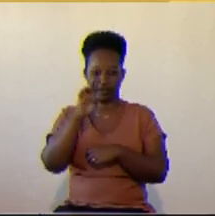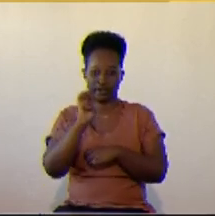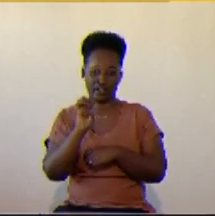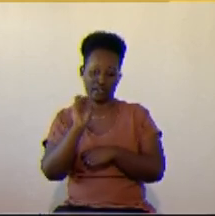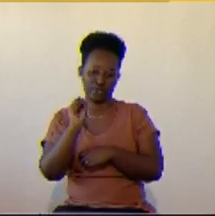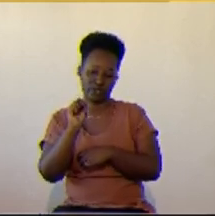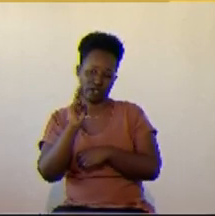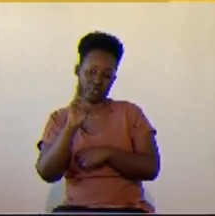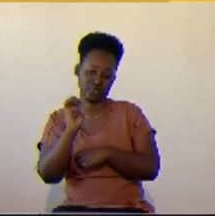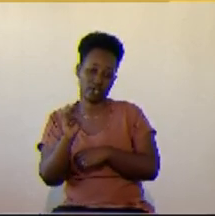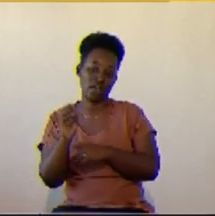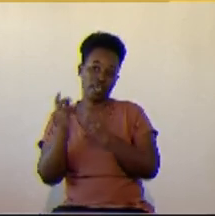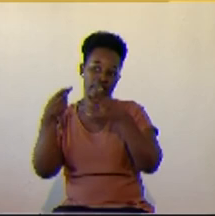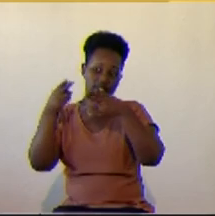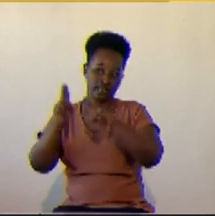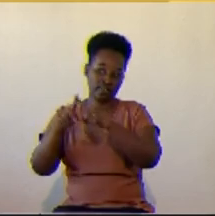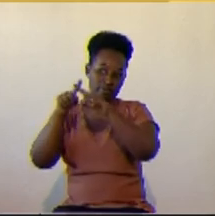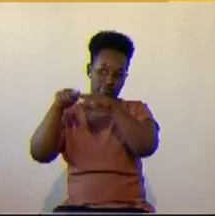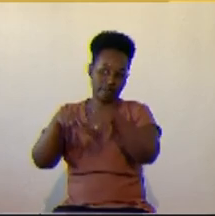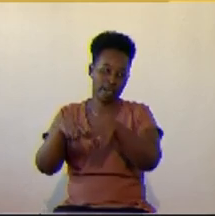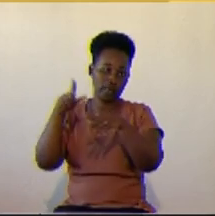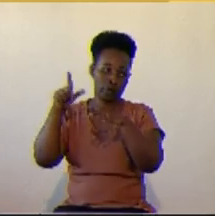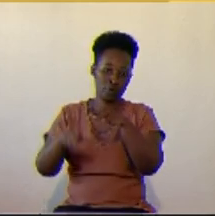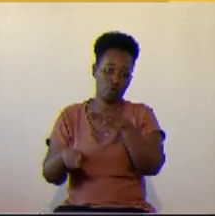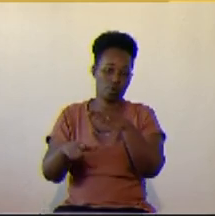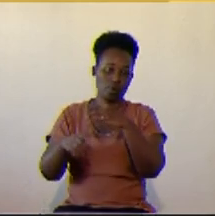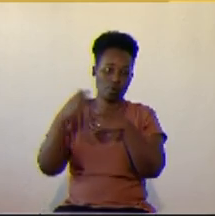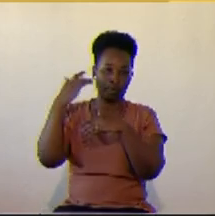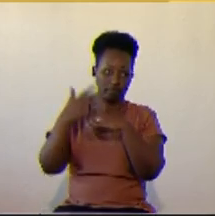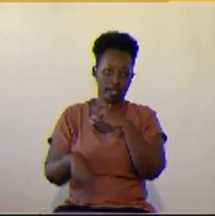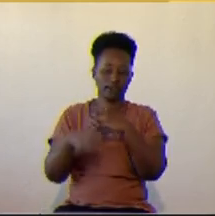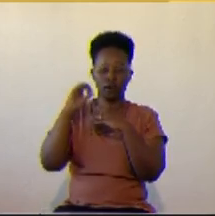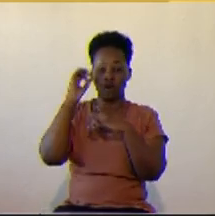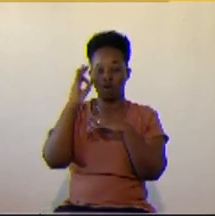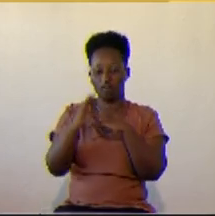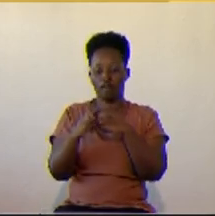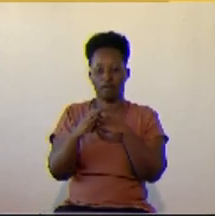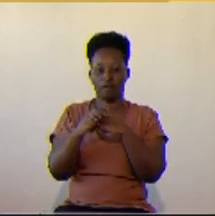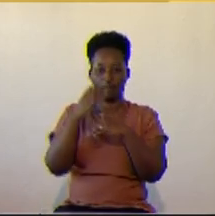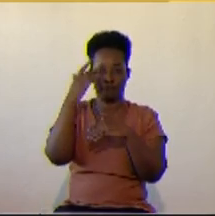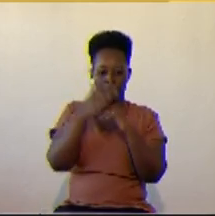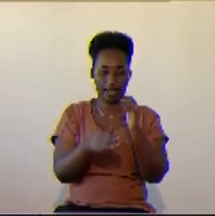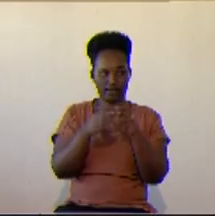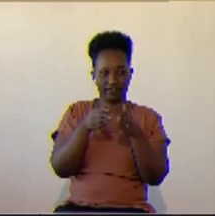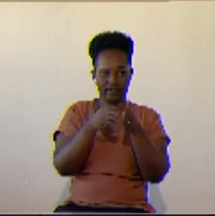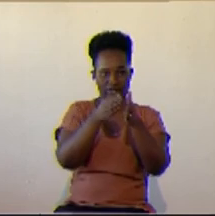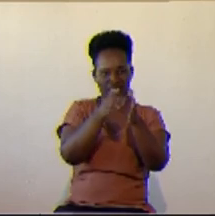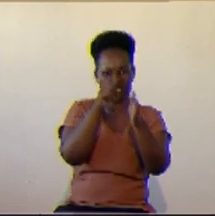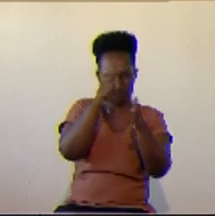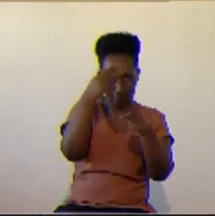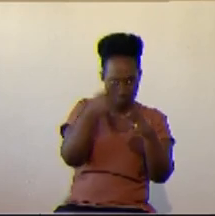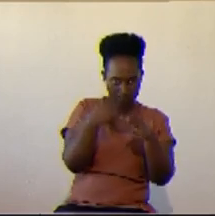by your blood on the walls of the blood vessels. That is what we call blood